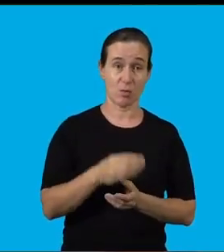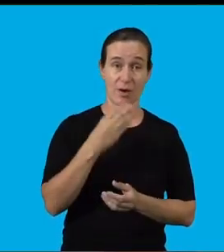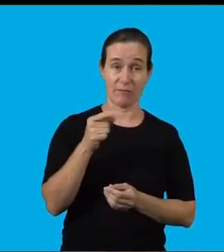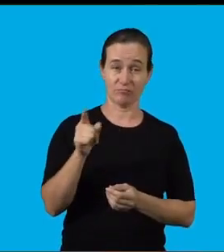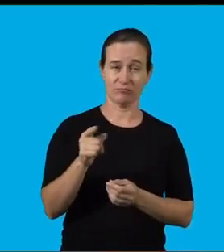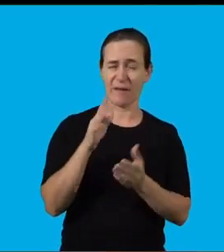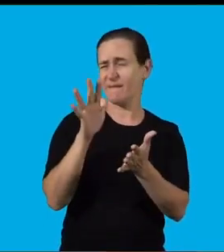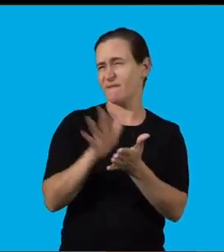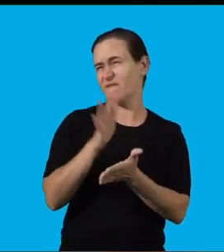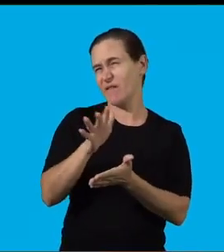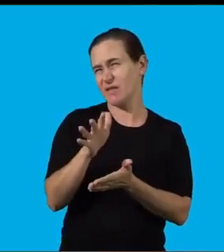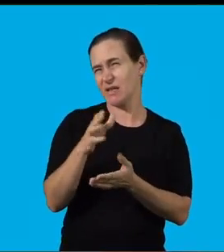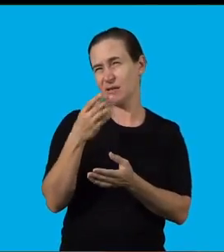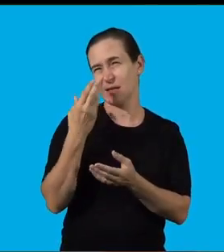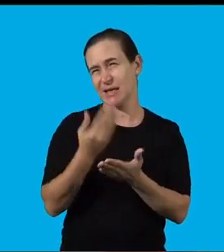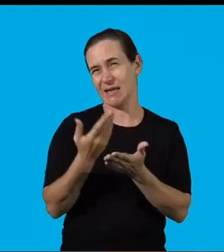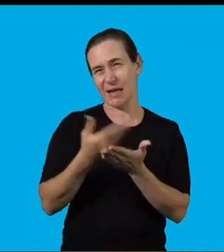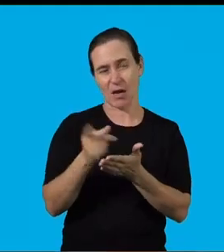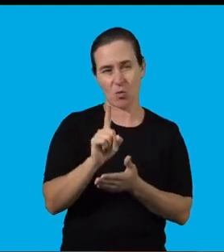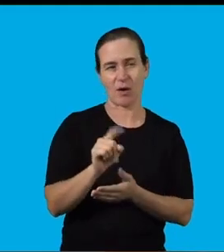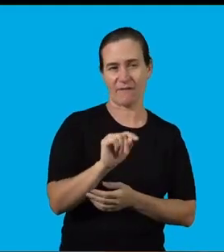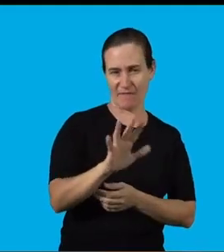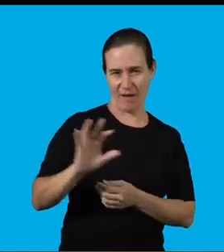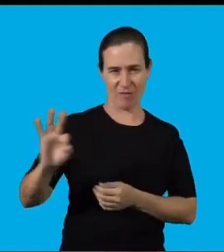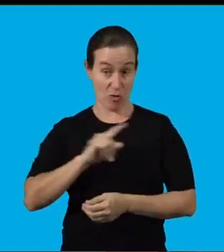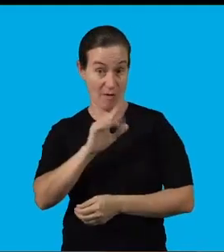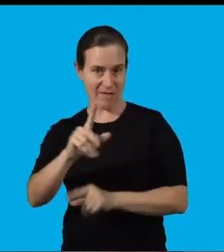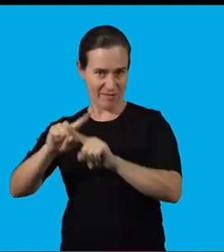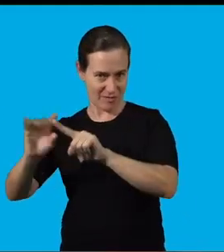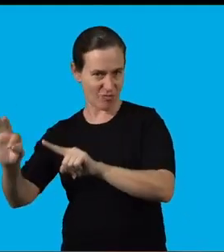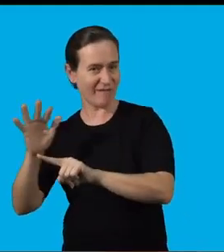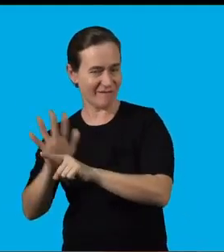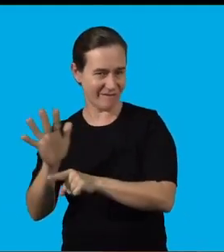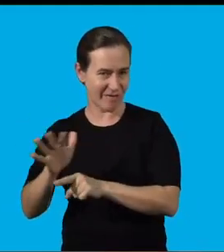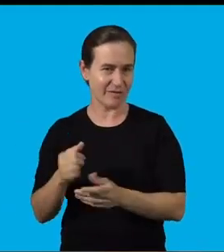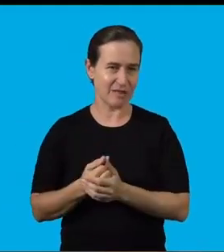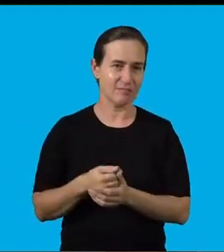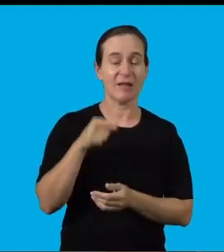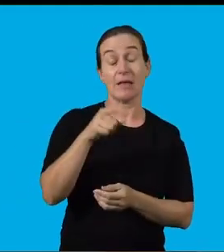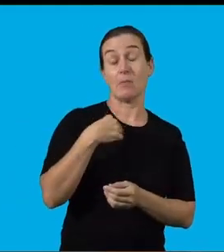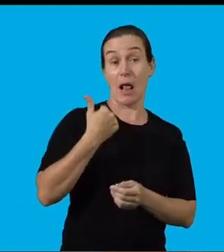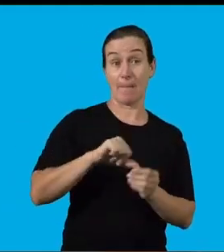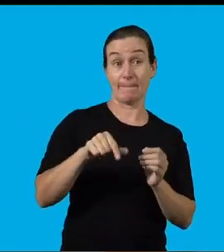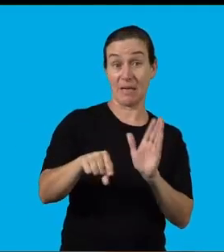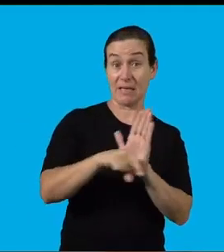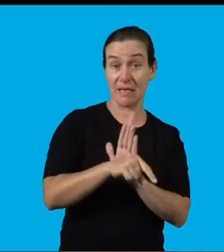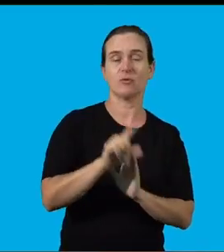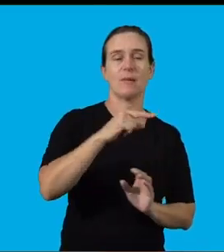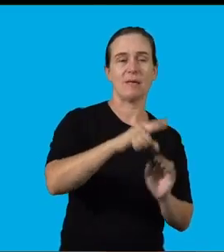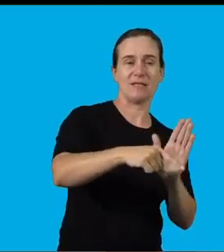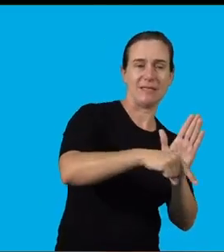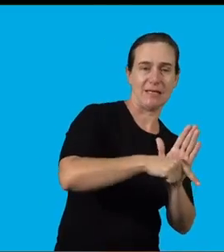of 15, which are 5 and 3. And we need to get a negative 2, so therefore I've got minus 5 and plus